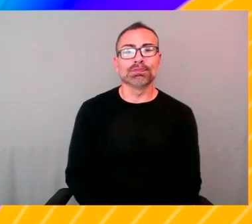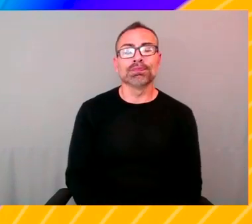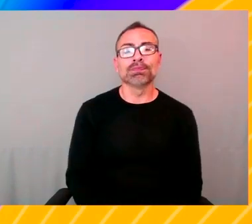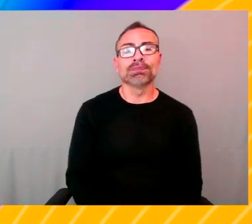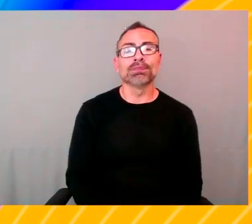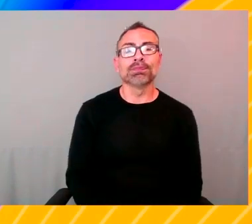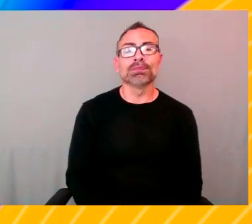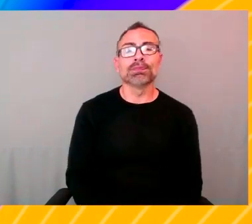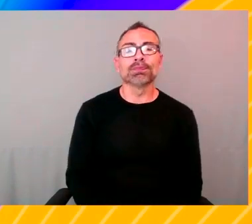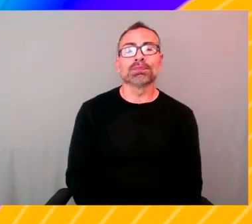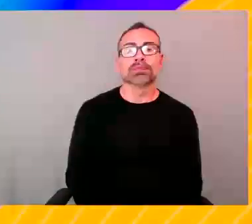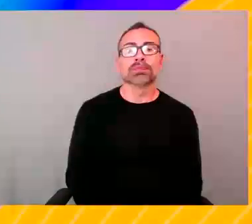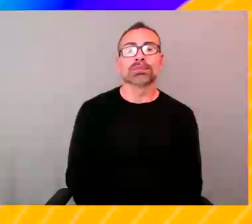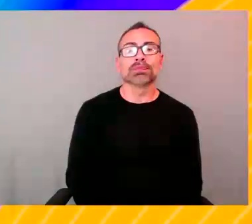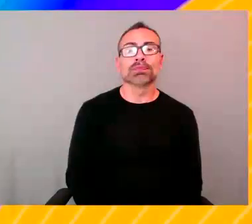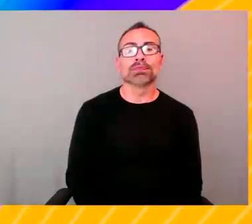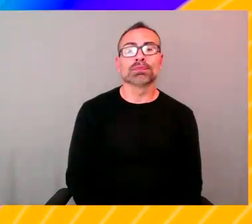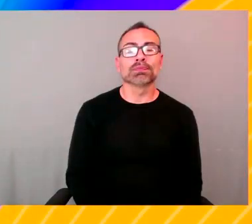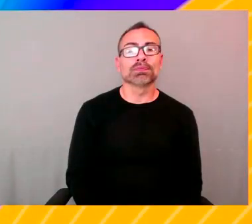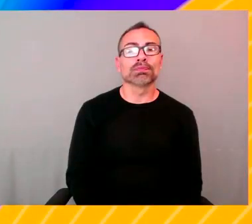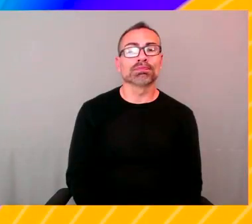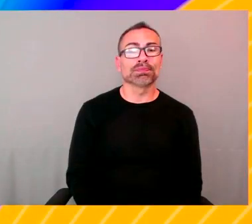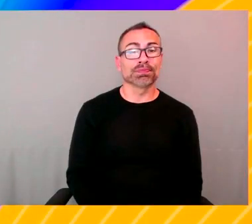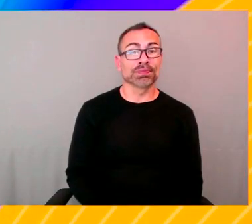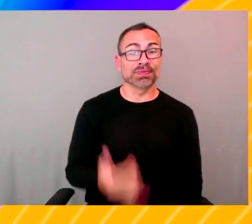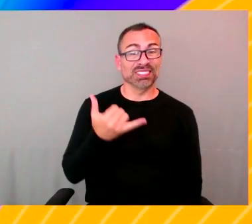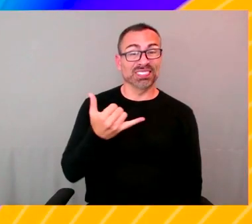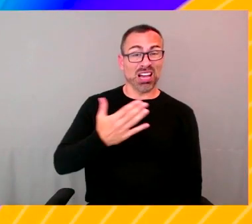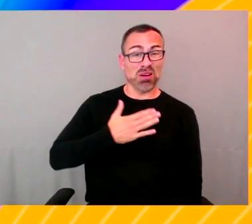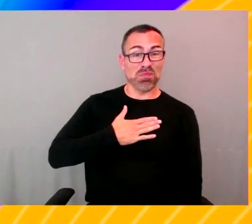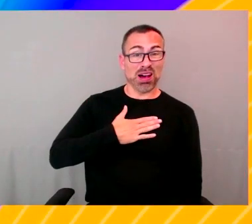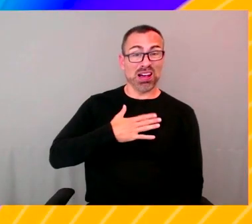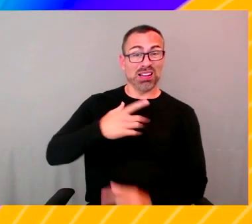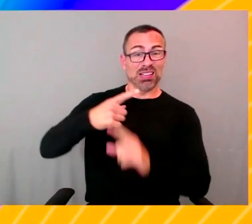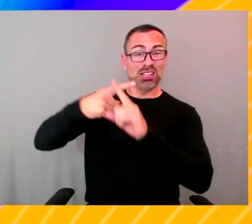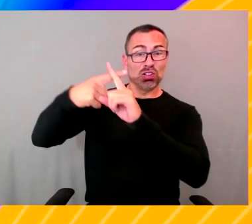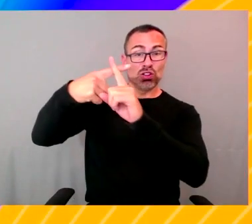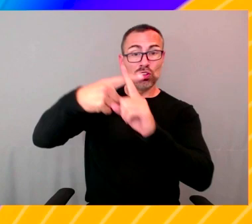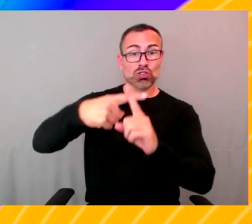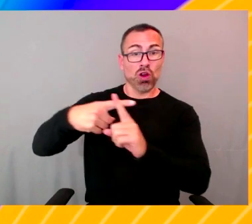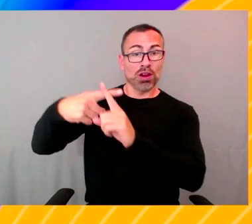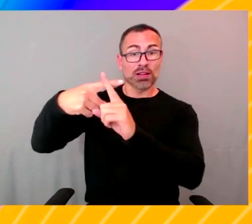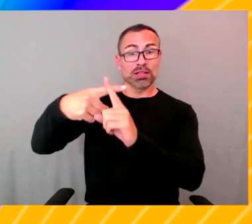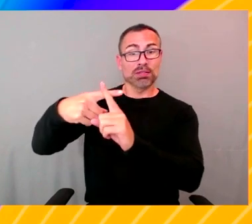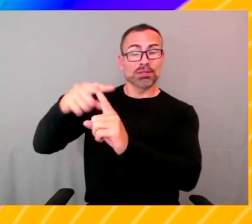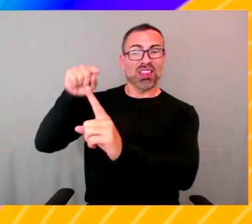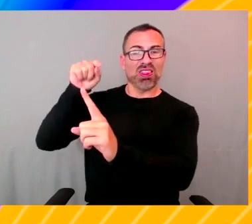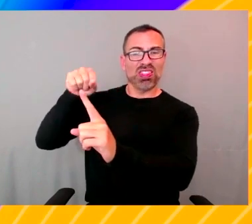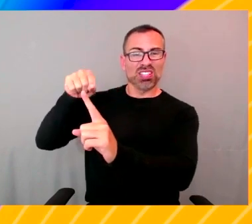And I will change my target to use that as the parent.